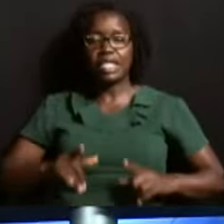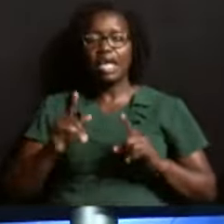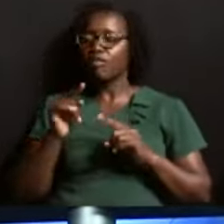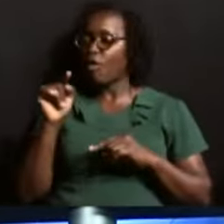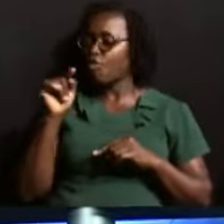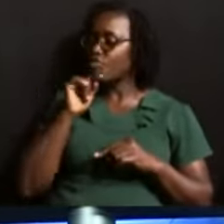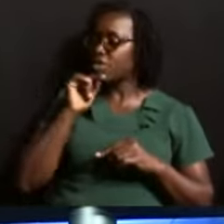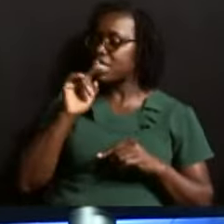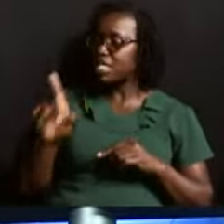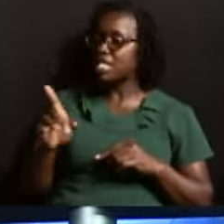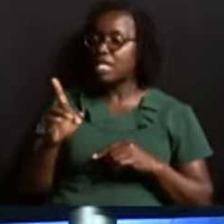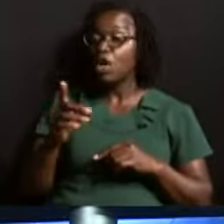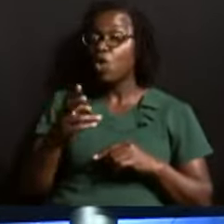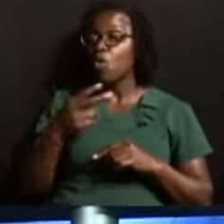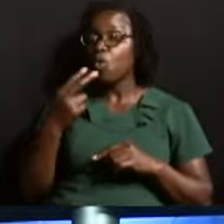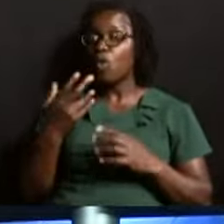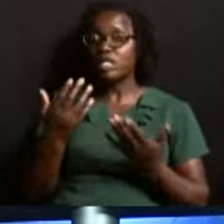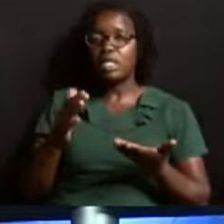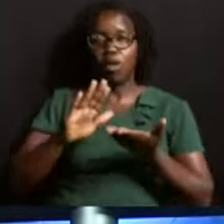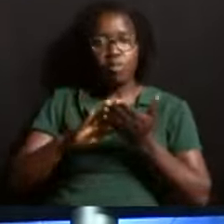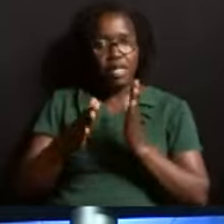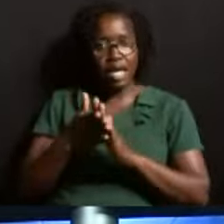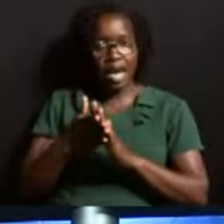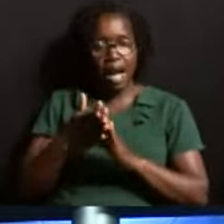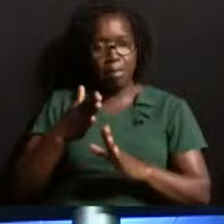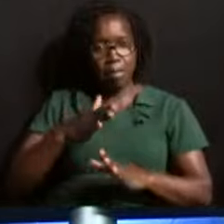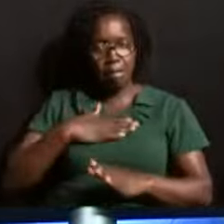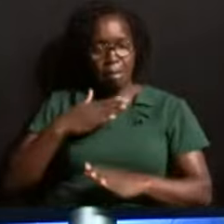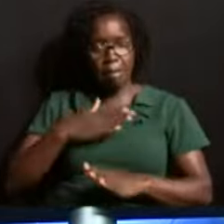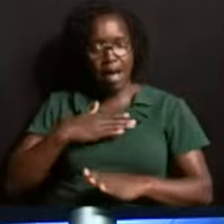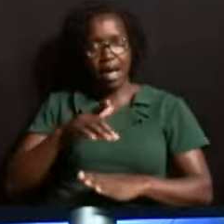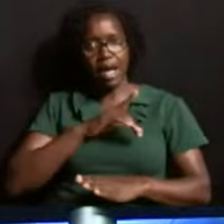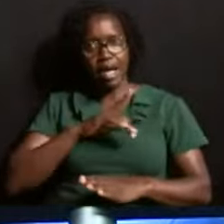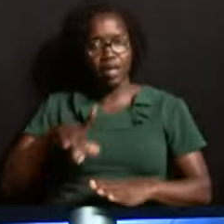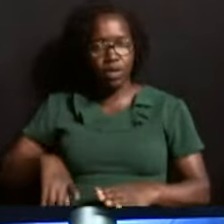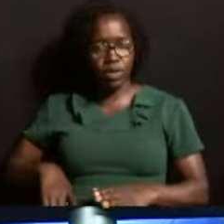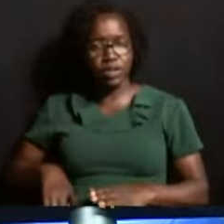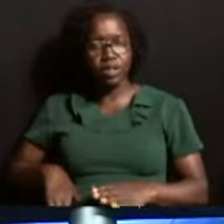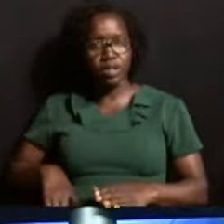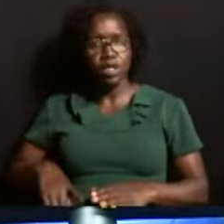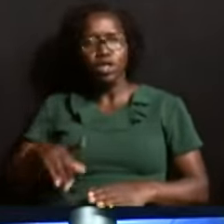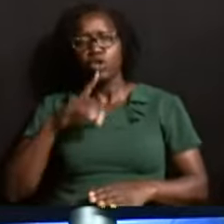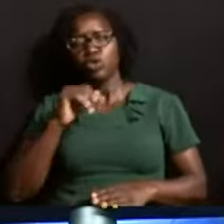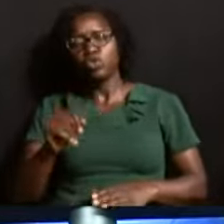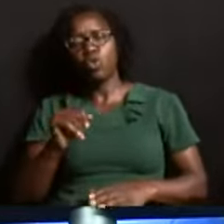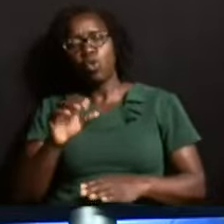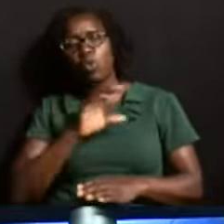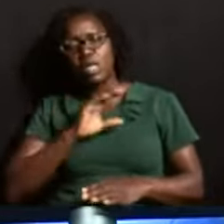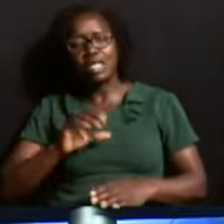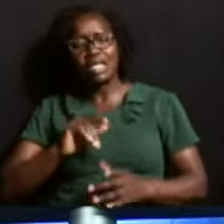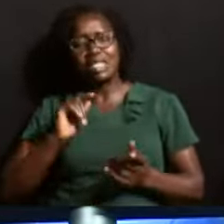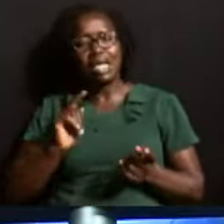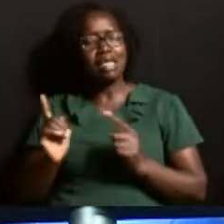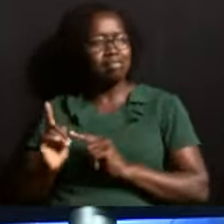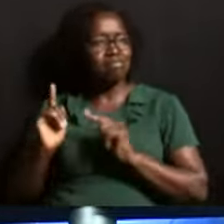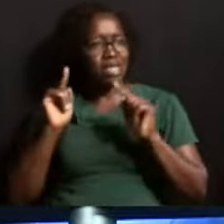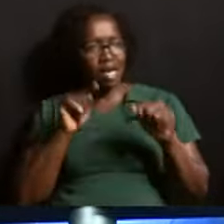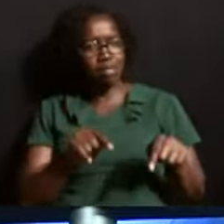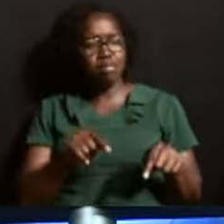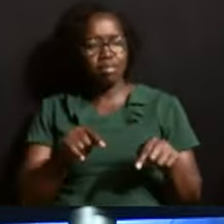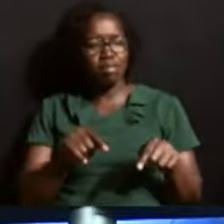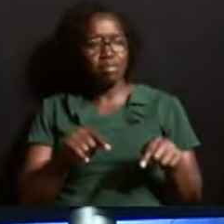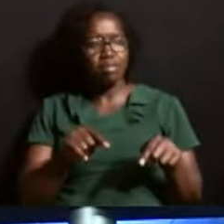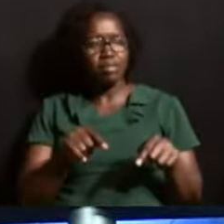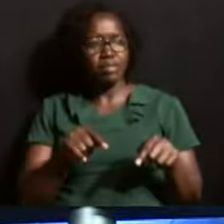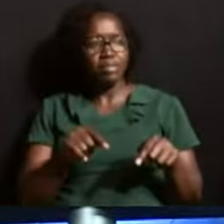who has now become my Lord. So Christ can come in. Now,